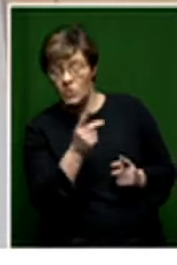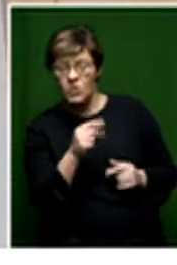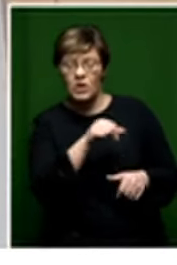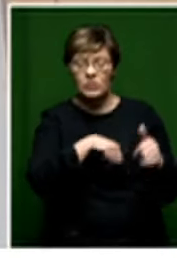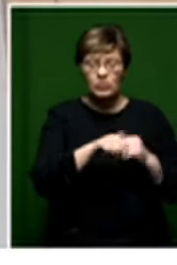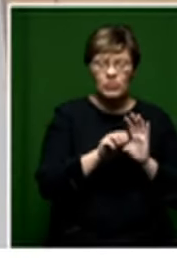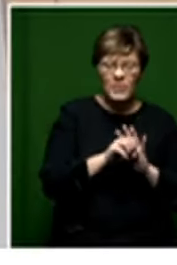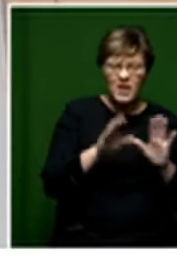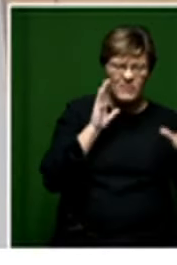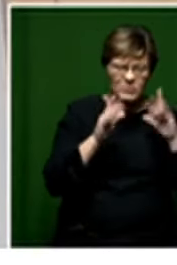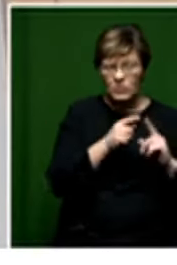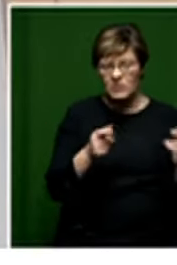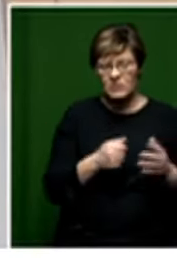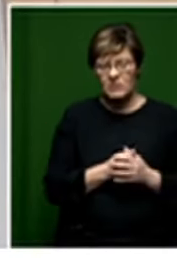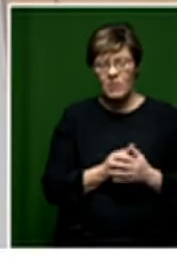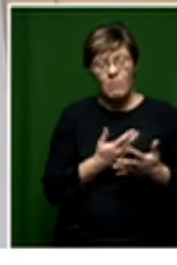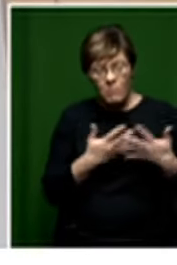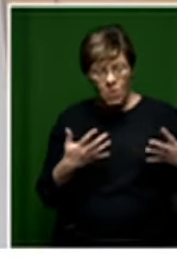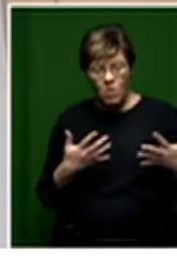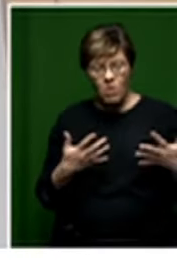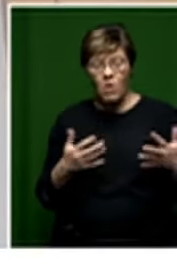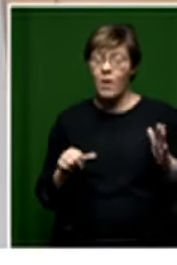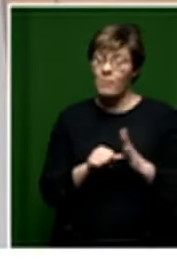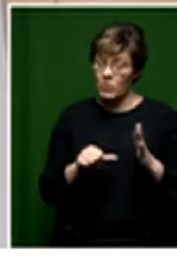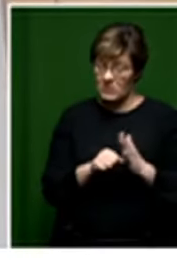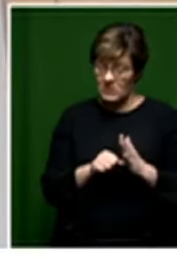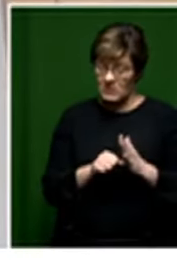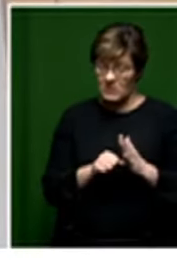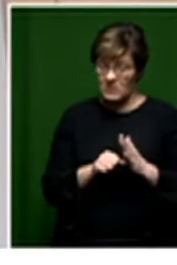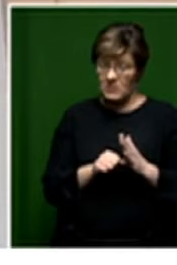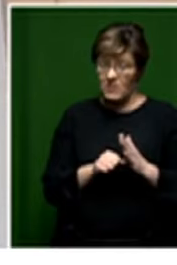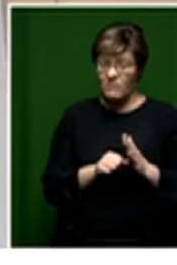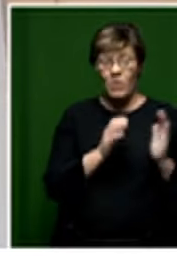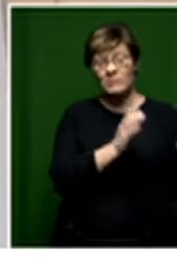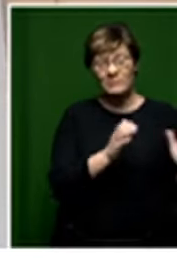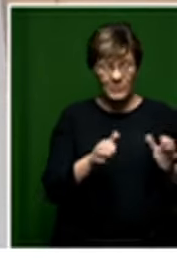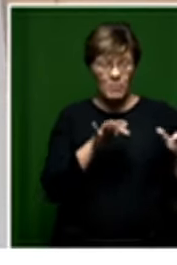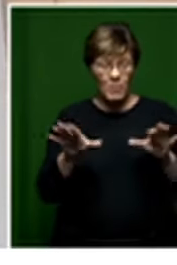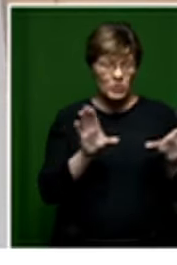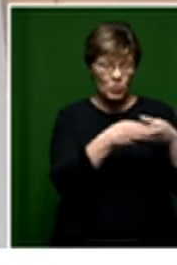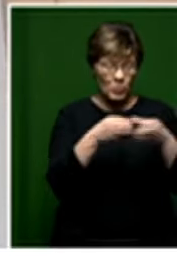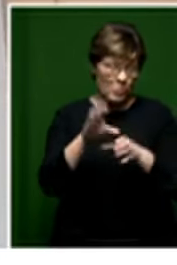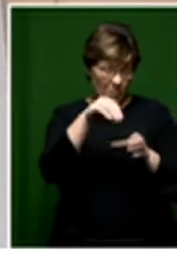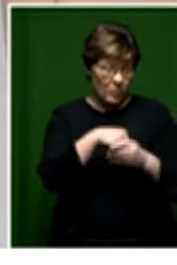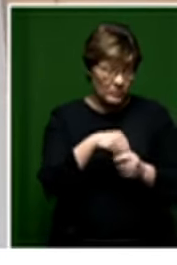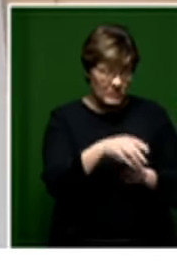social media, while it's becoming increasingly important for certain segments of the population,